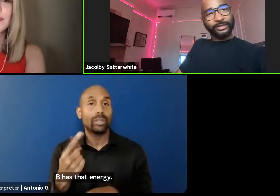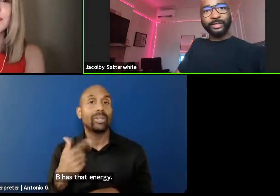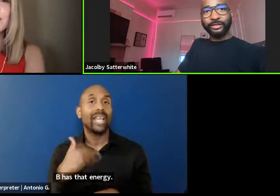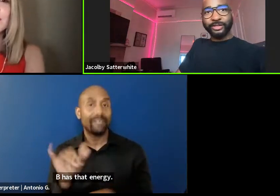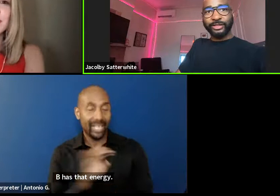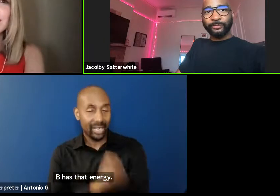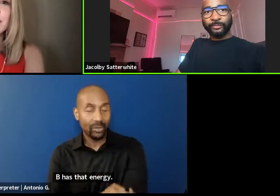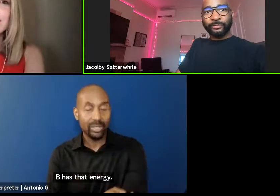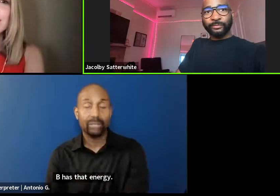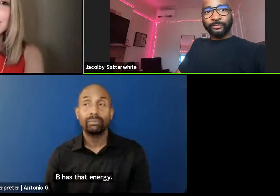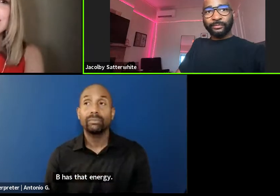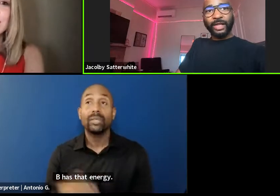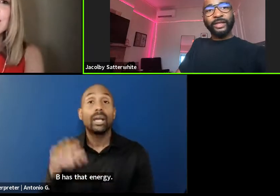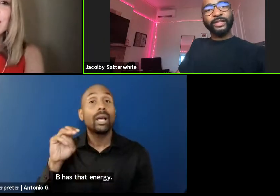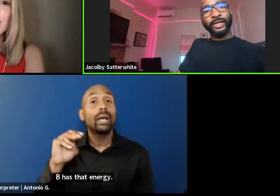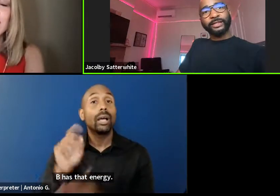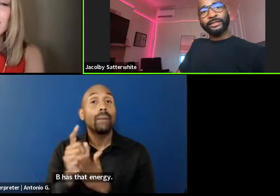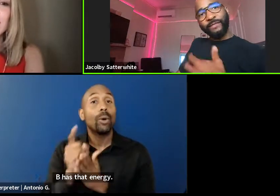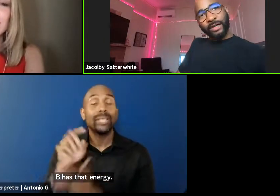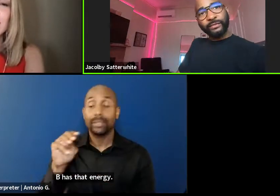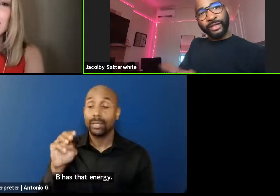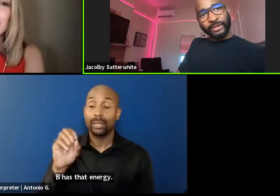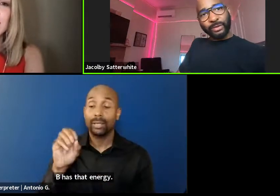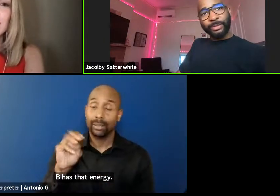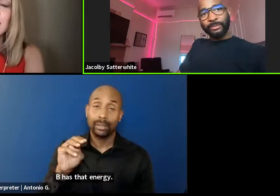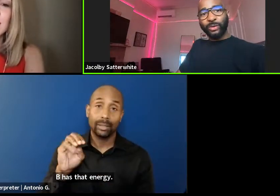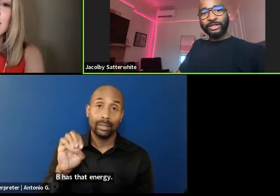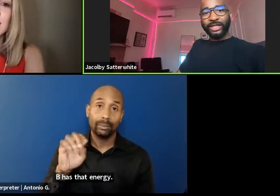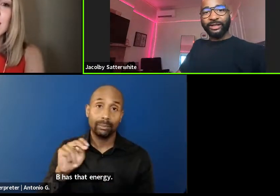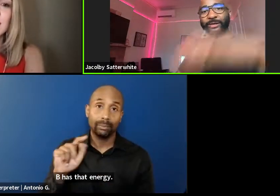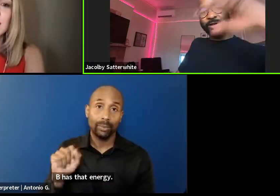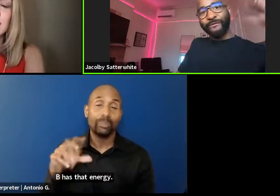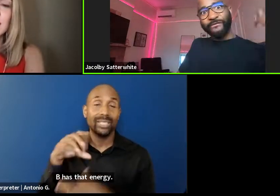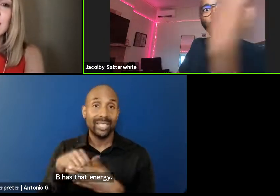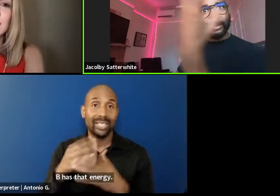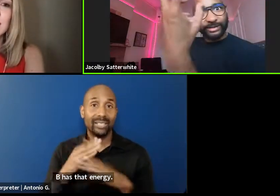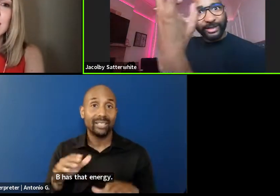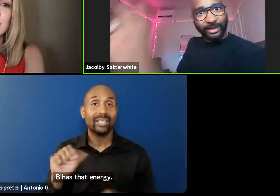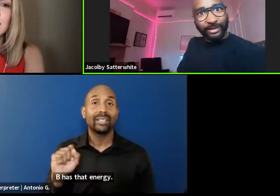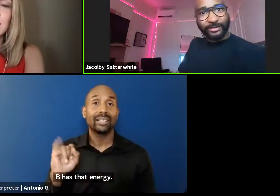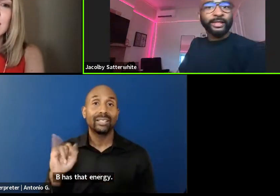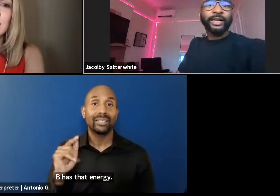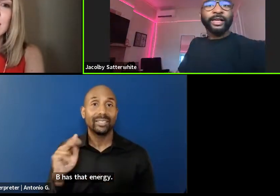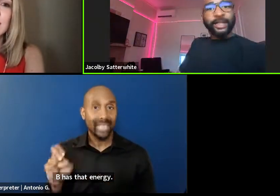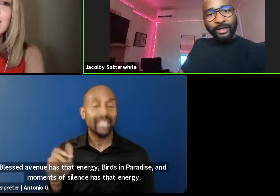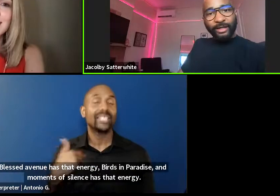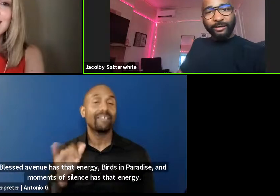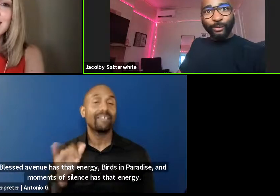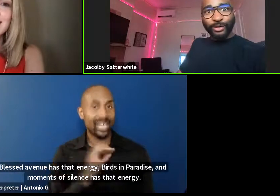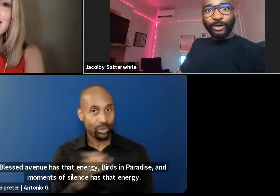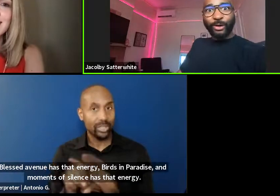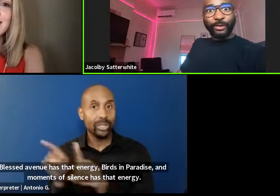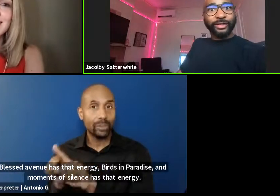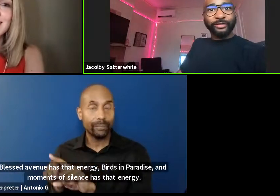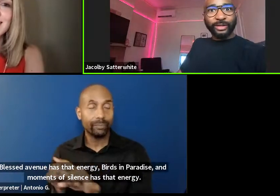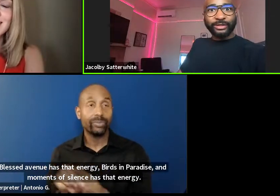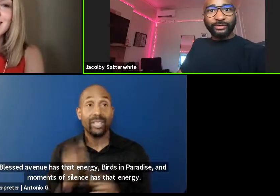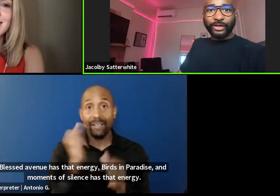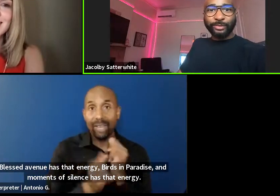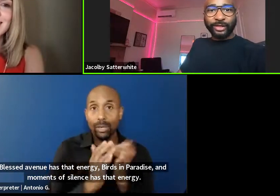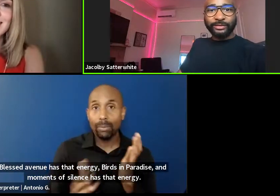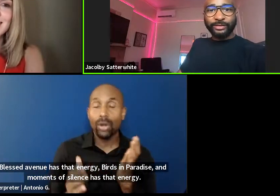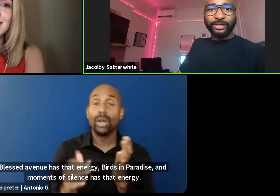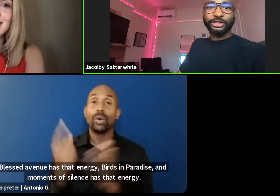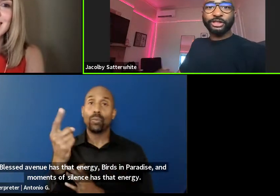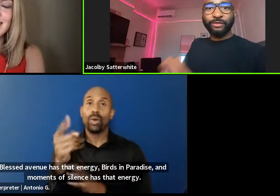energy. And then, like, the final video is where it becomes one channel. It focuses in on what the whole energy was